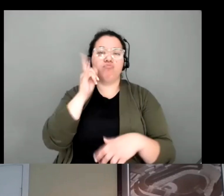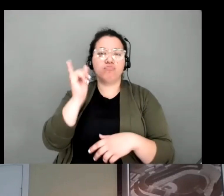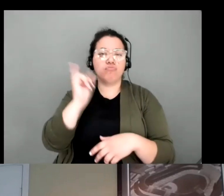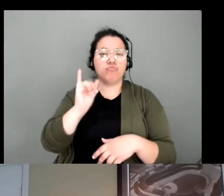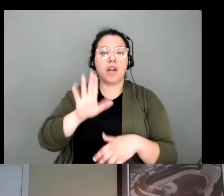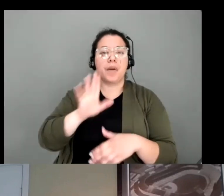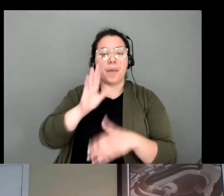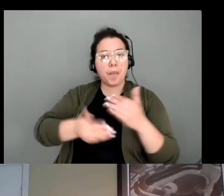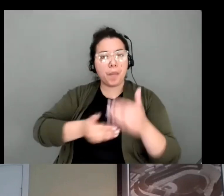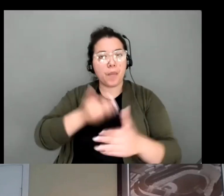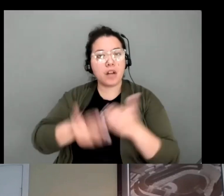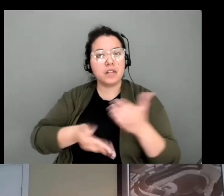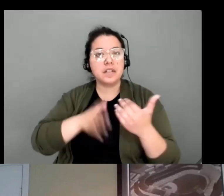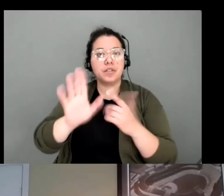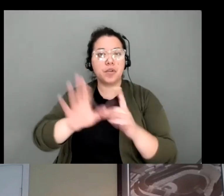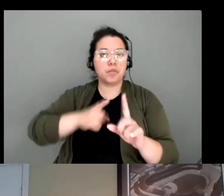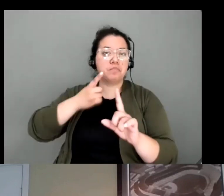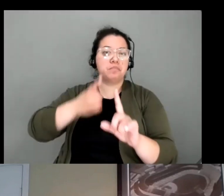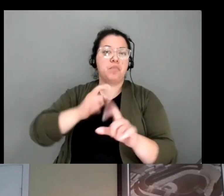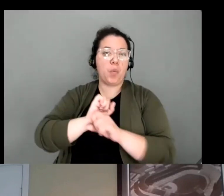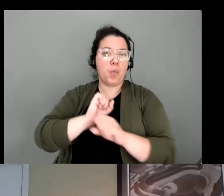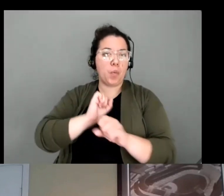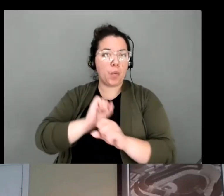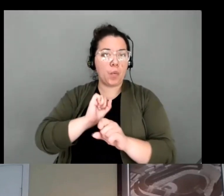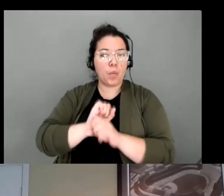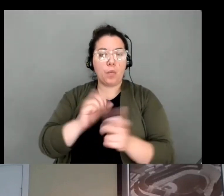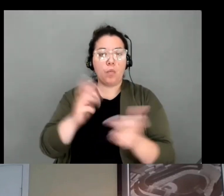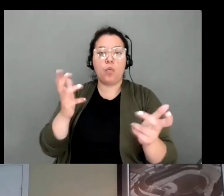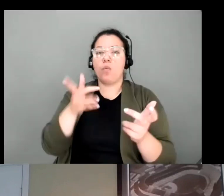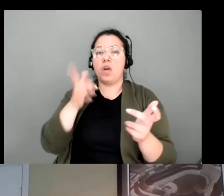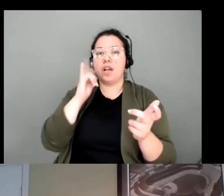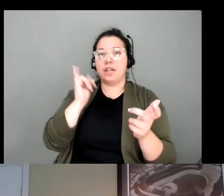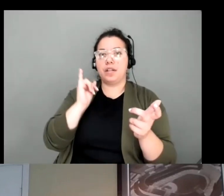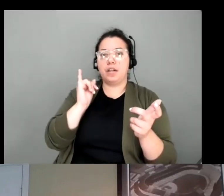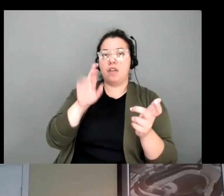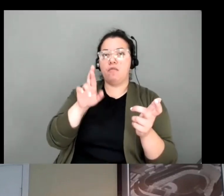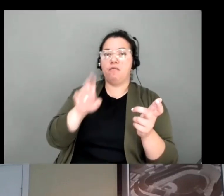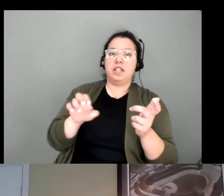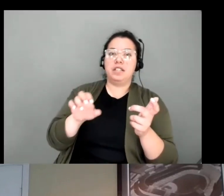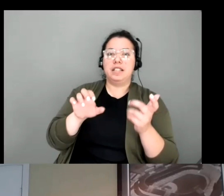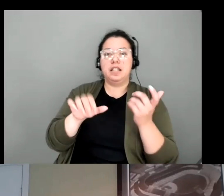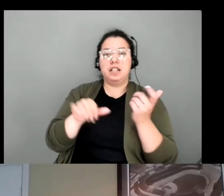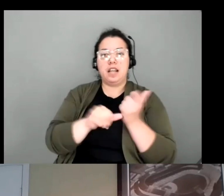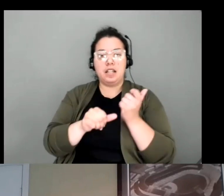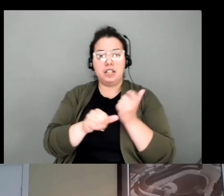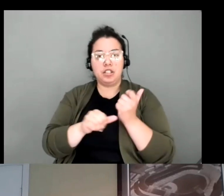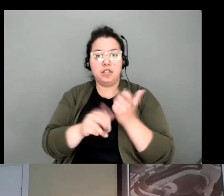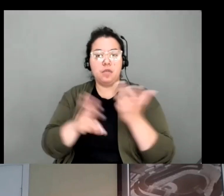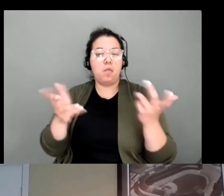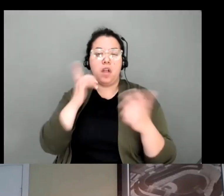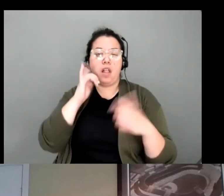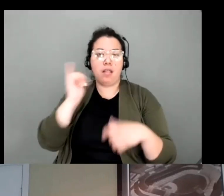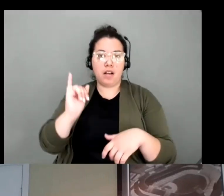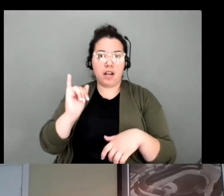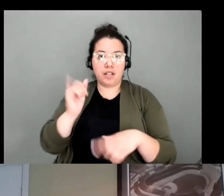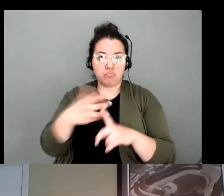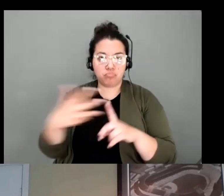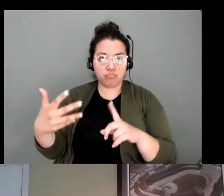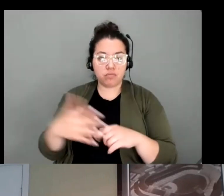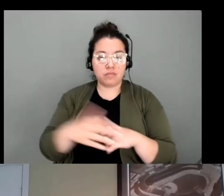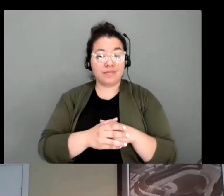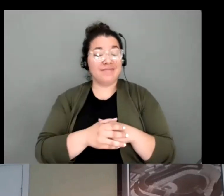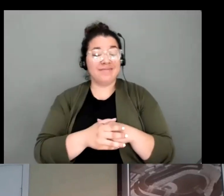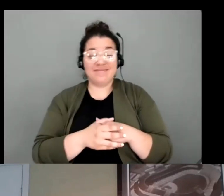and what are you working on? Give us like a day in the life of a real estate agent, and then we'll talk about the work that Colby does. It's probably not